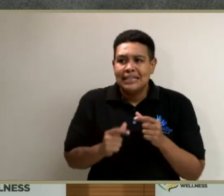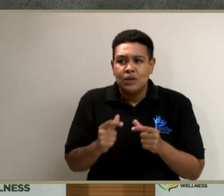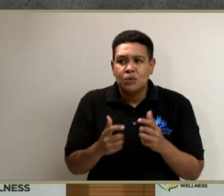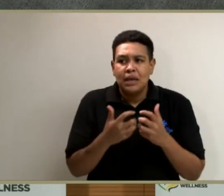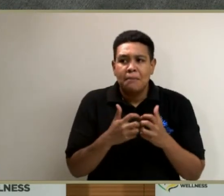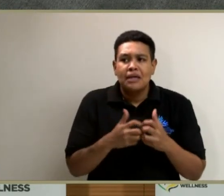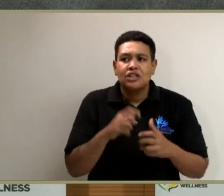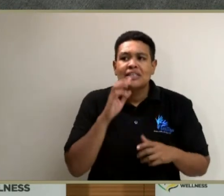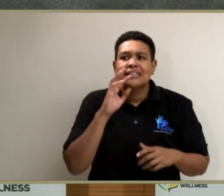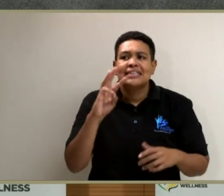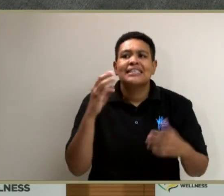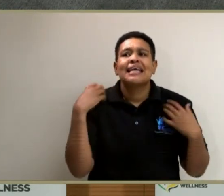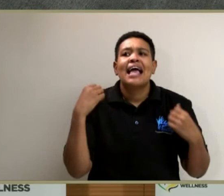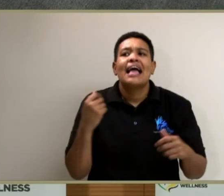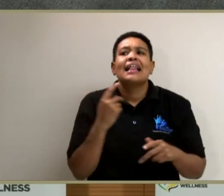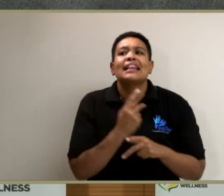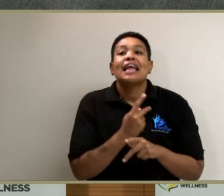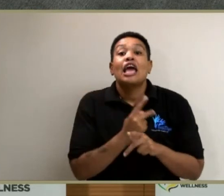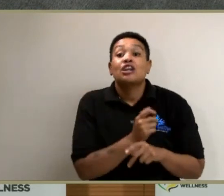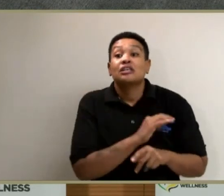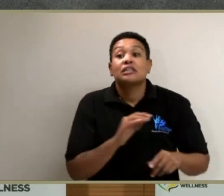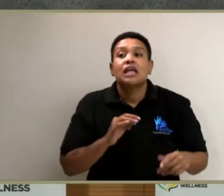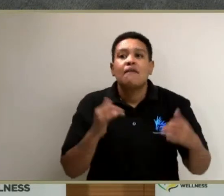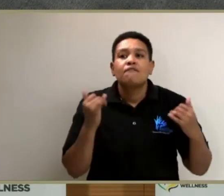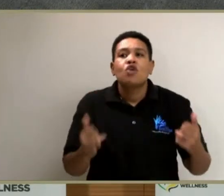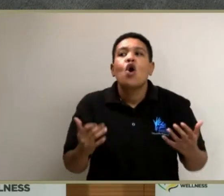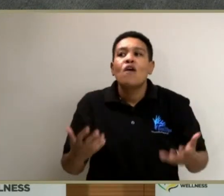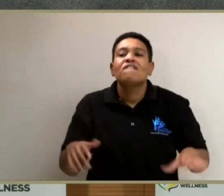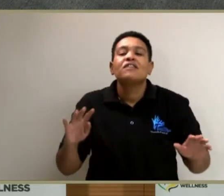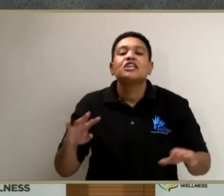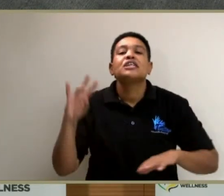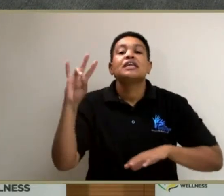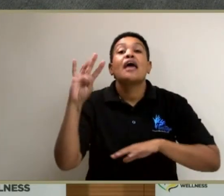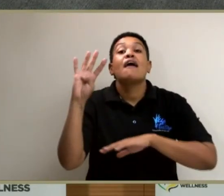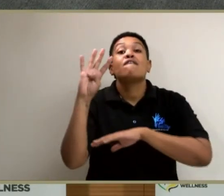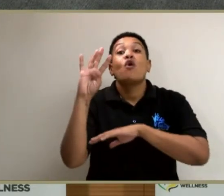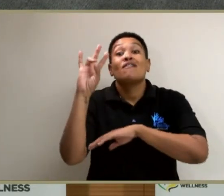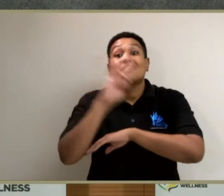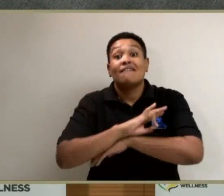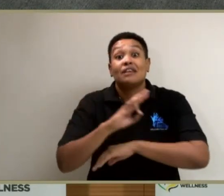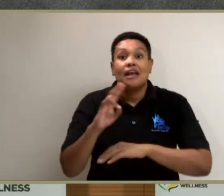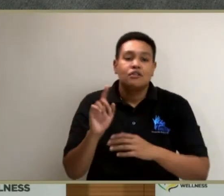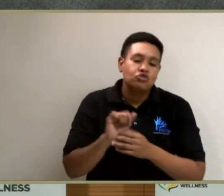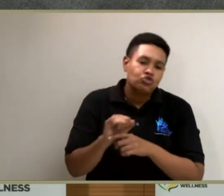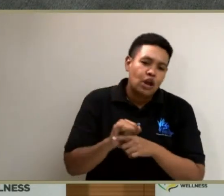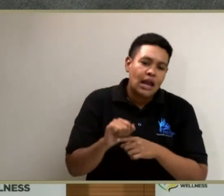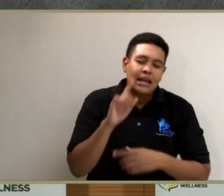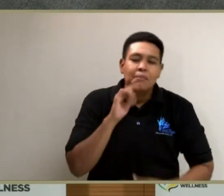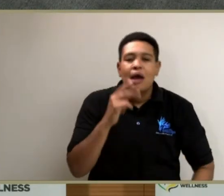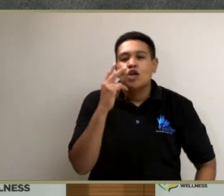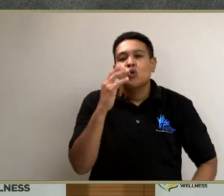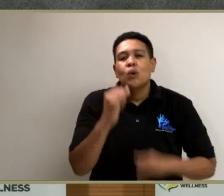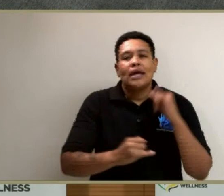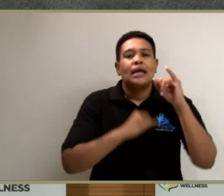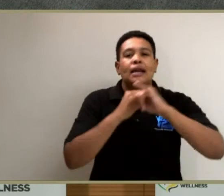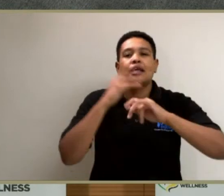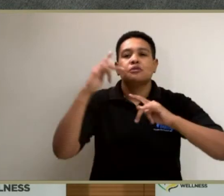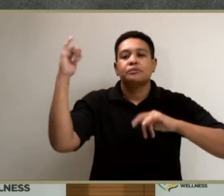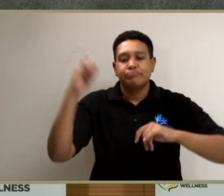6 healthcare personnel have now completed day 4 of the 7-day training by 2 international trainers